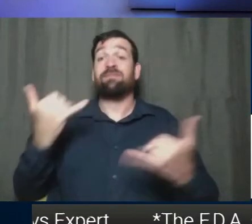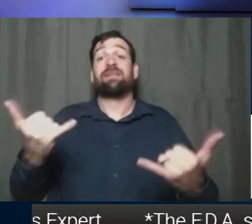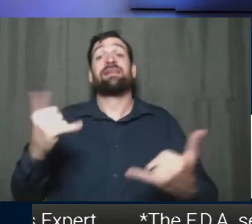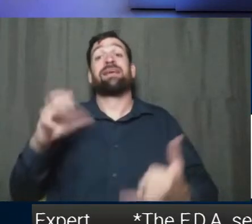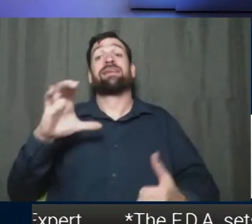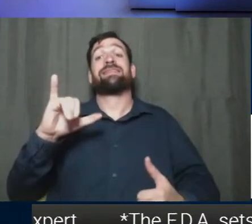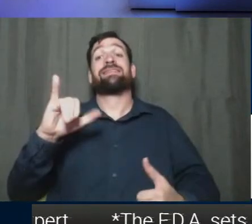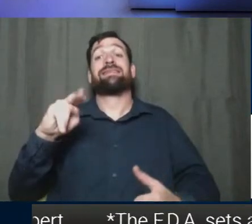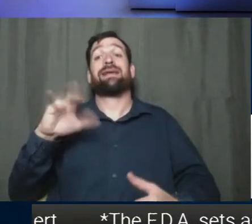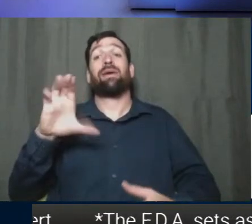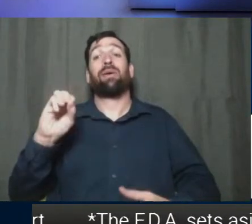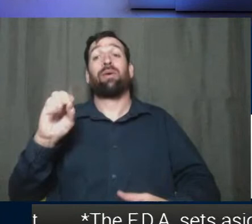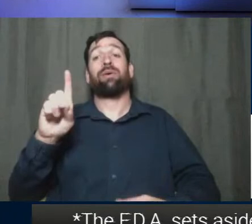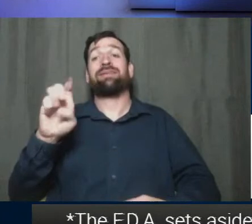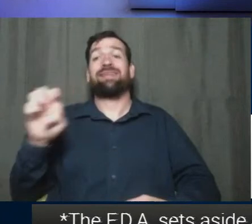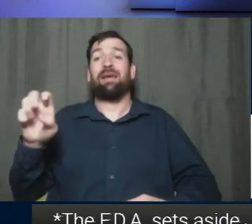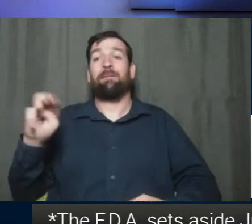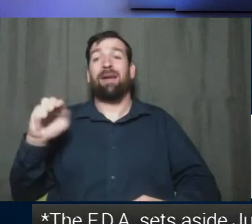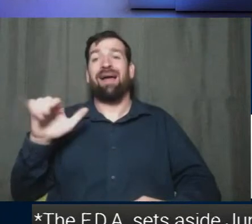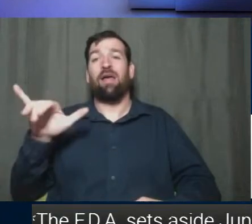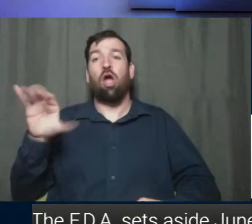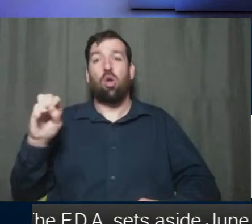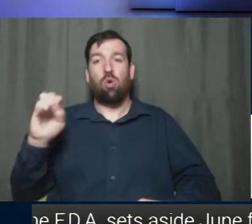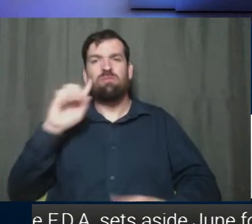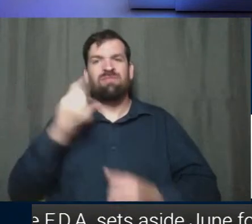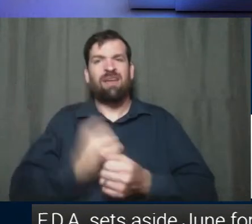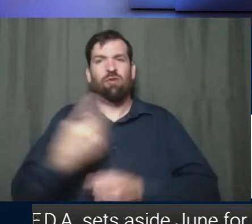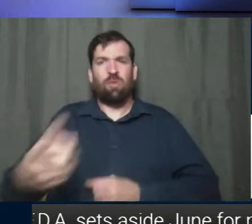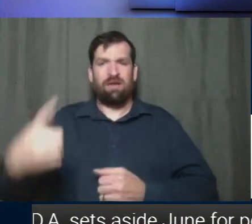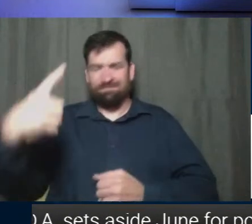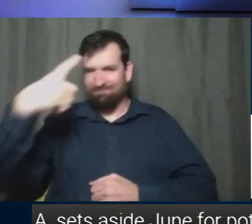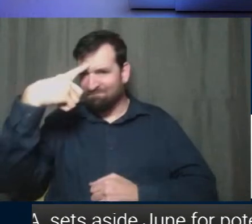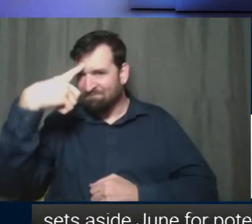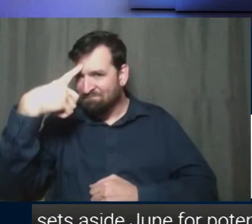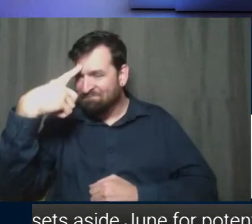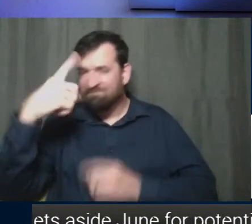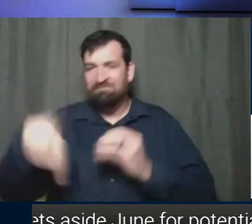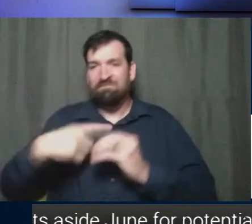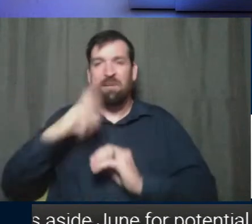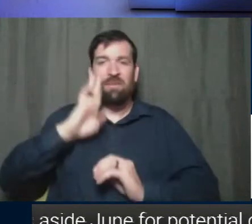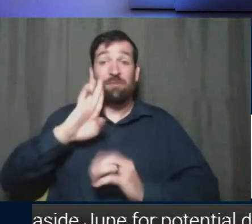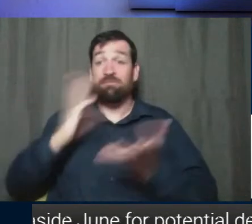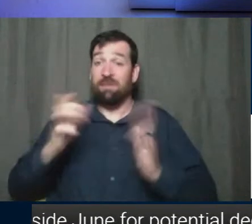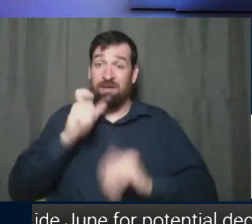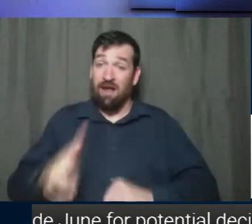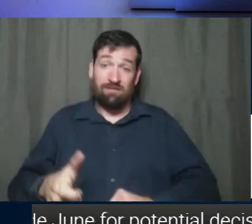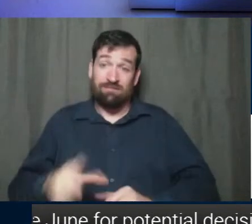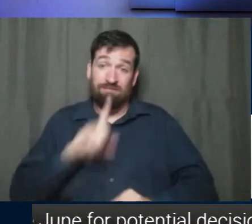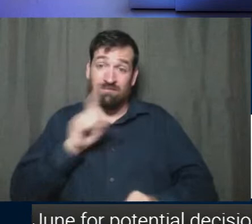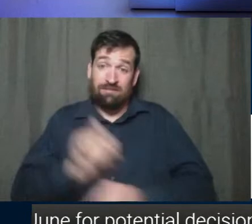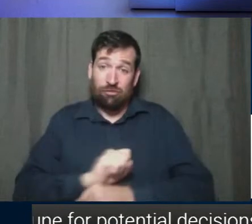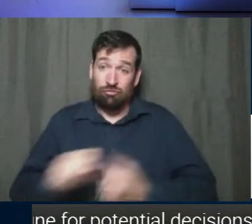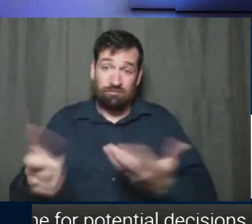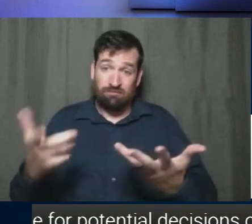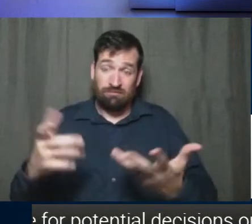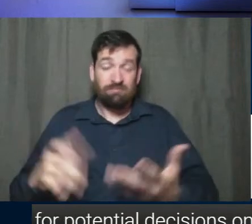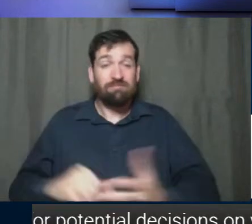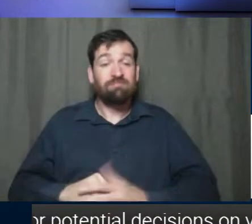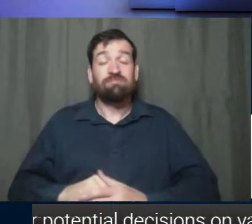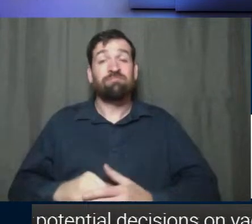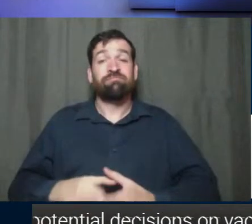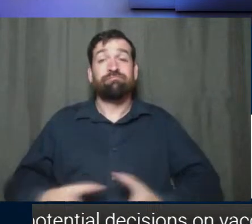kind of got their beer drinking hat, so to speak, or maybe not, maybe literally has their beer drinking hat on. So let's talk about